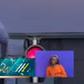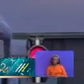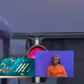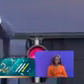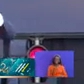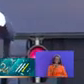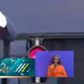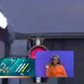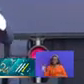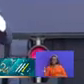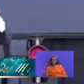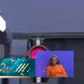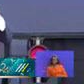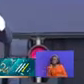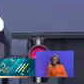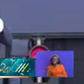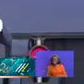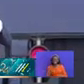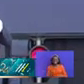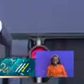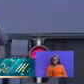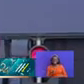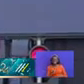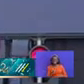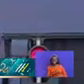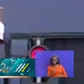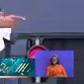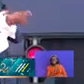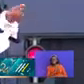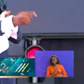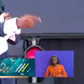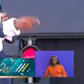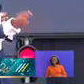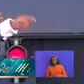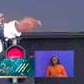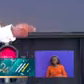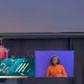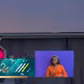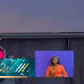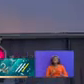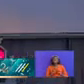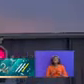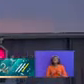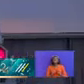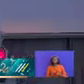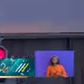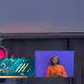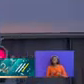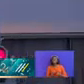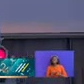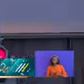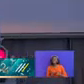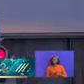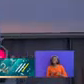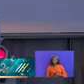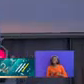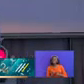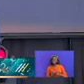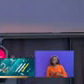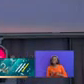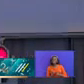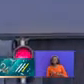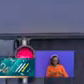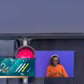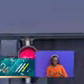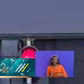see this expansive advancement and the Lord told me consult the pattern of the days it is captured in